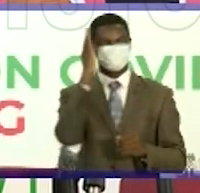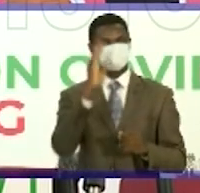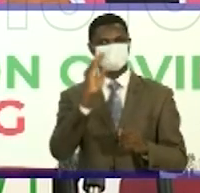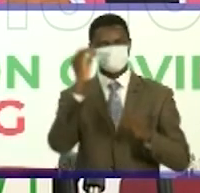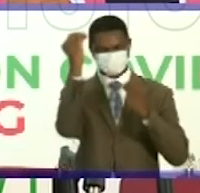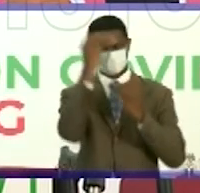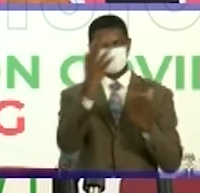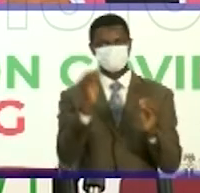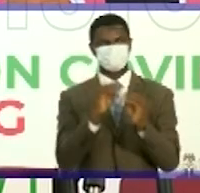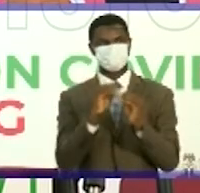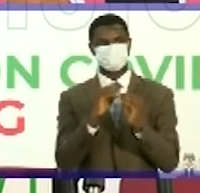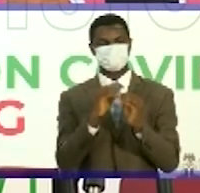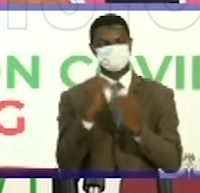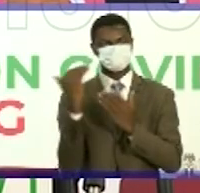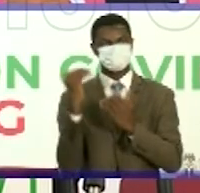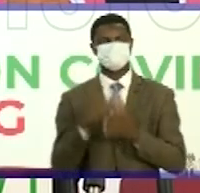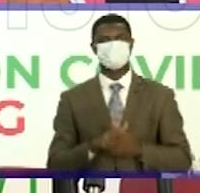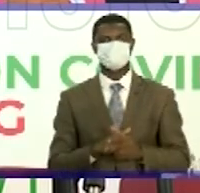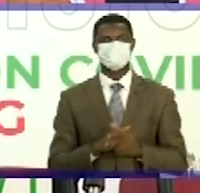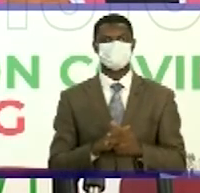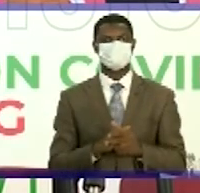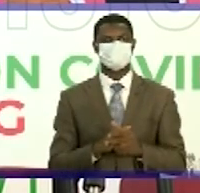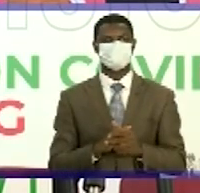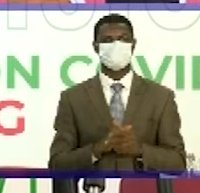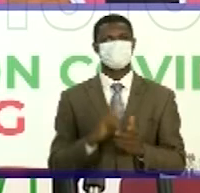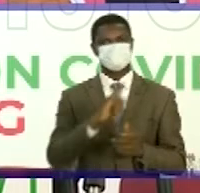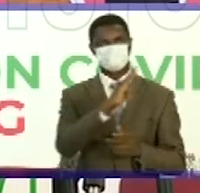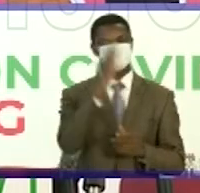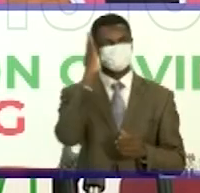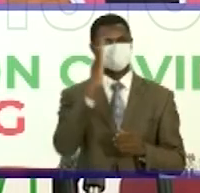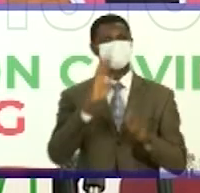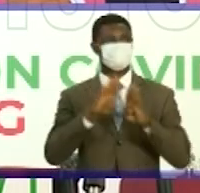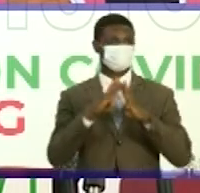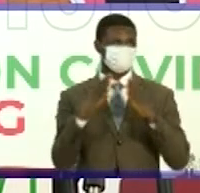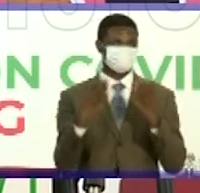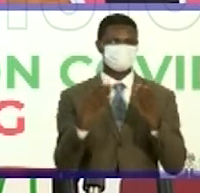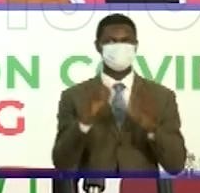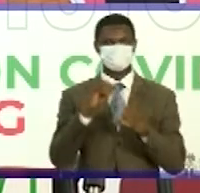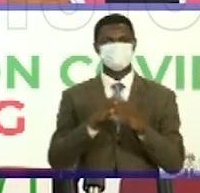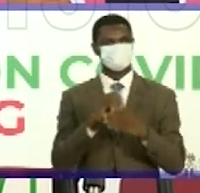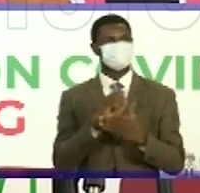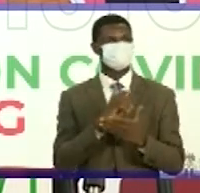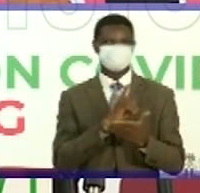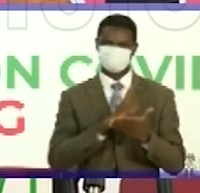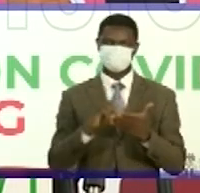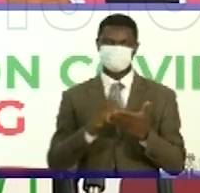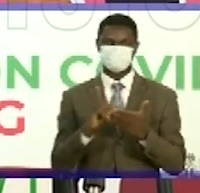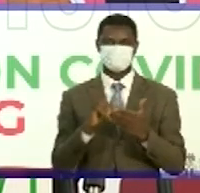additional information. Hopefully, the airports will open in weeks rather than months. That's what we are looking at.